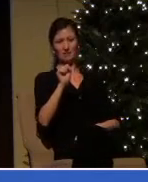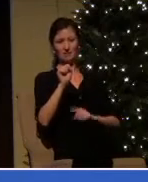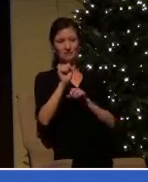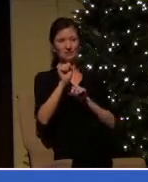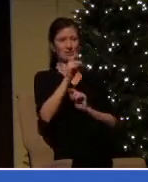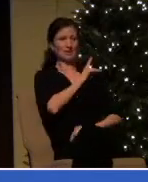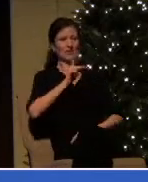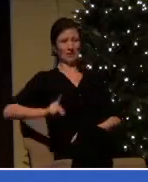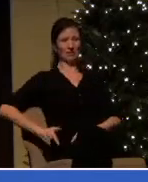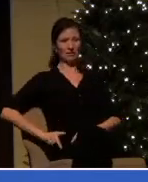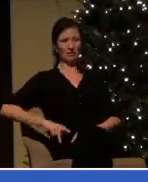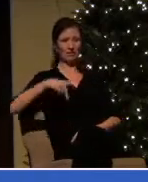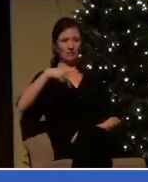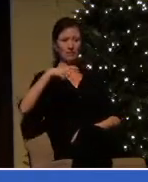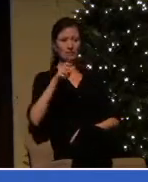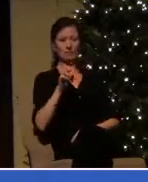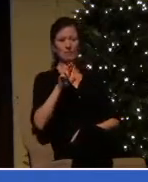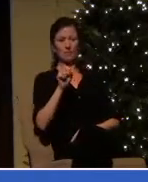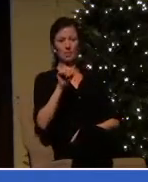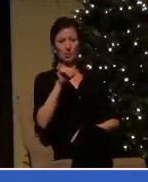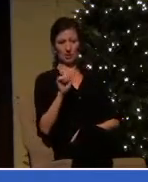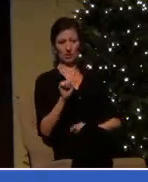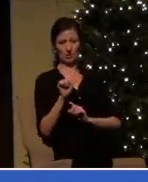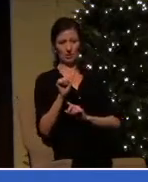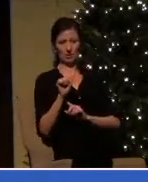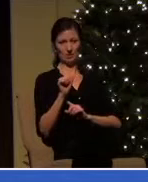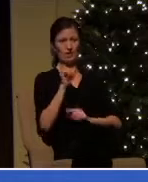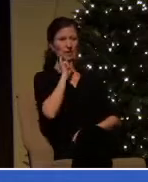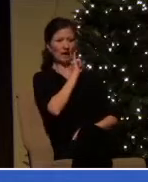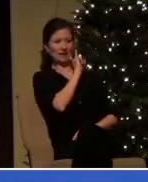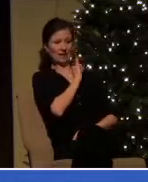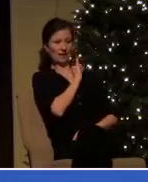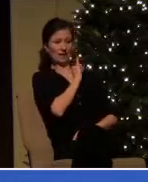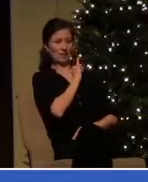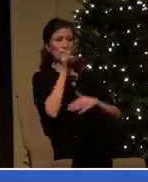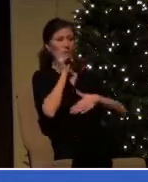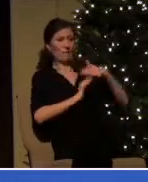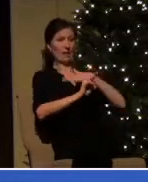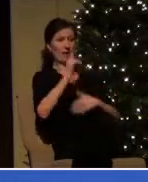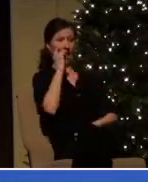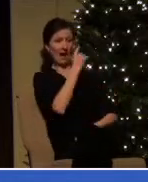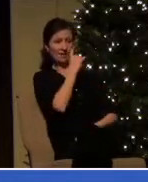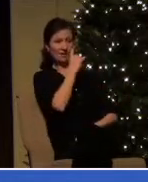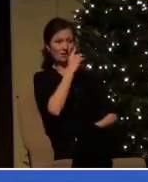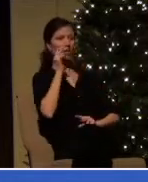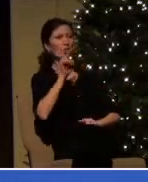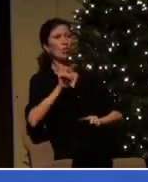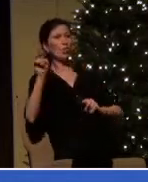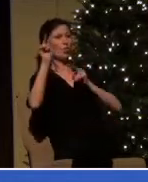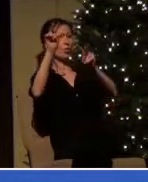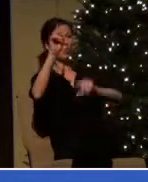the king of Persia. And Isaiah, with the eyes of the prophetic, looks hundreds and hundreds of